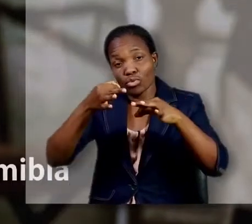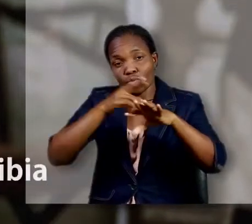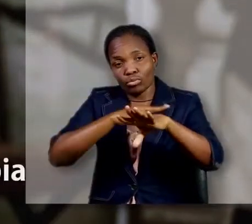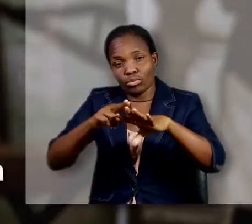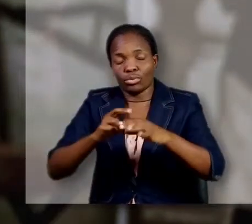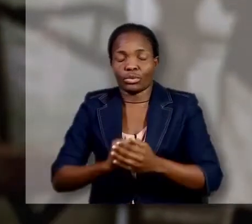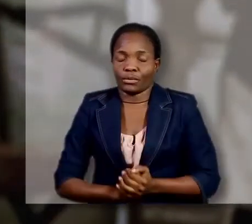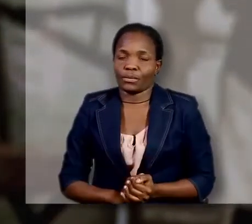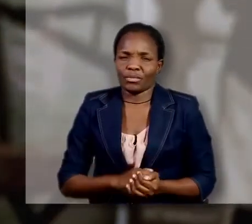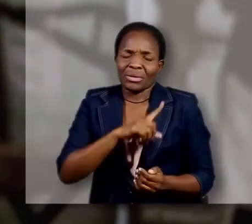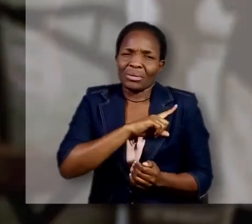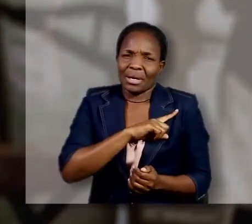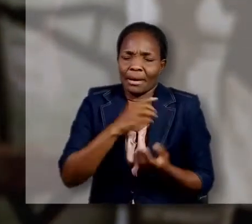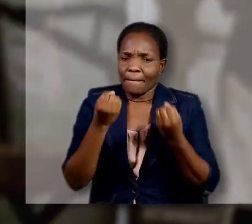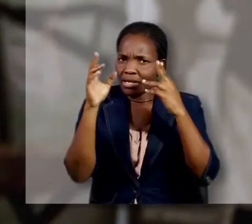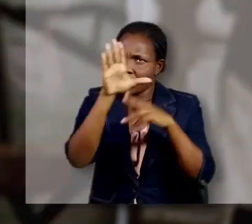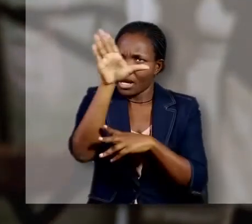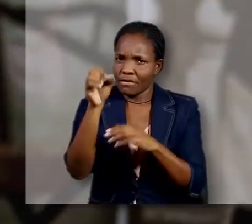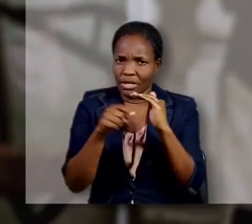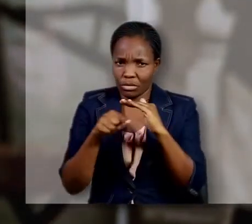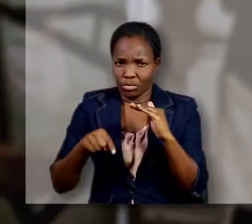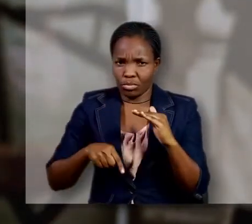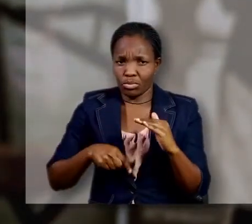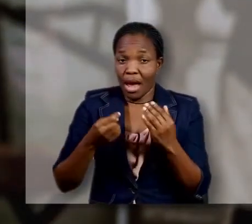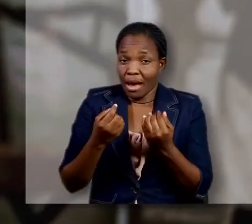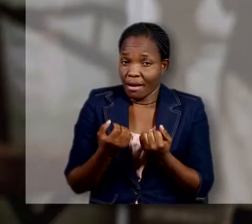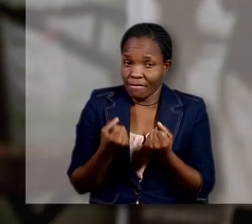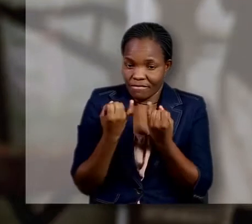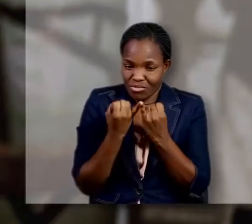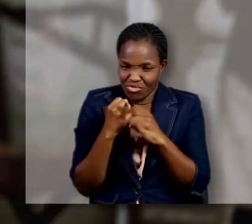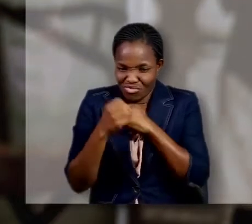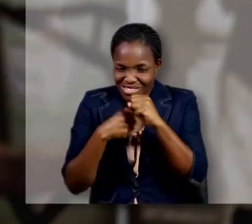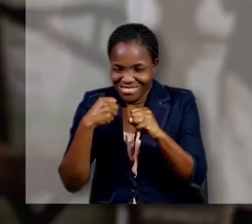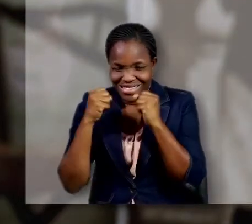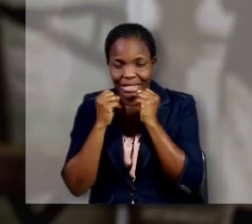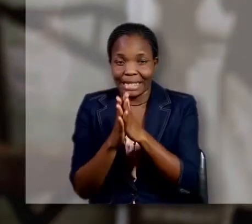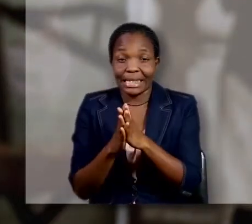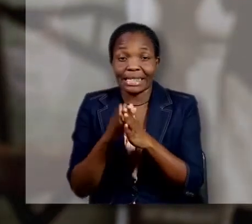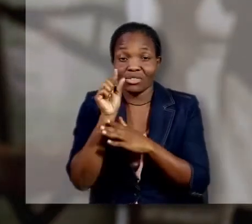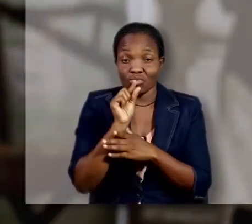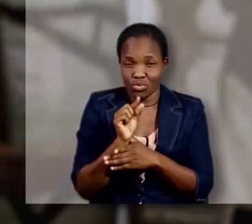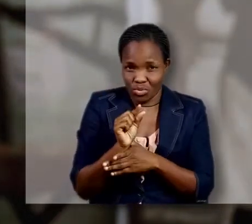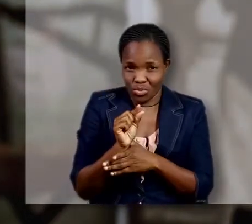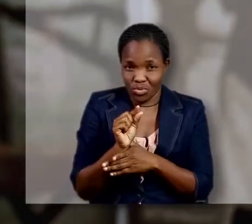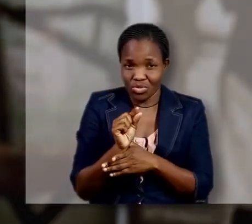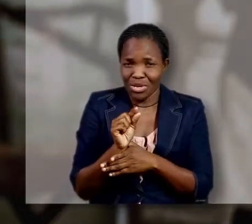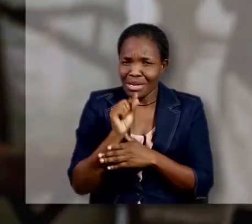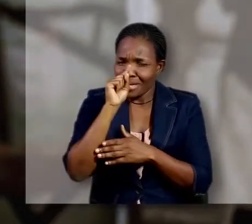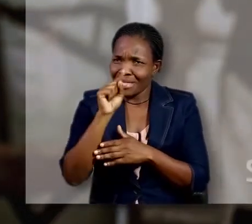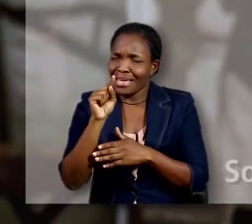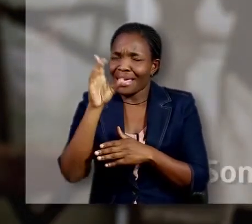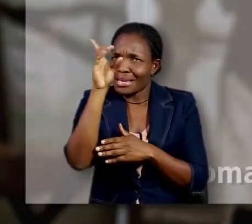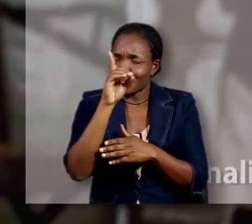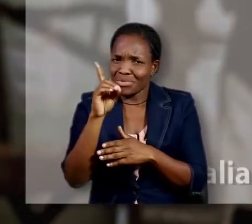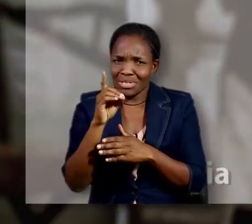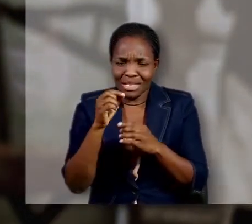few decades, their democratic structures have had little time to develop. As a result, many African democracies are weak